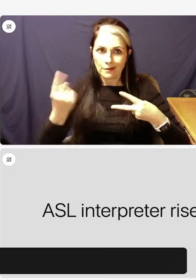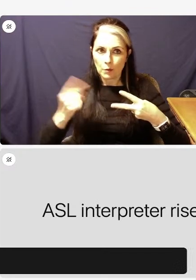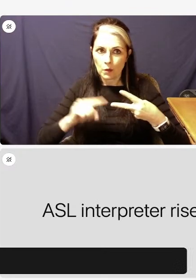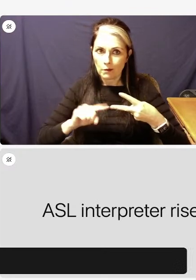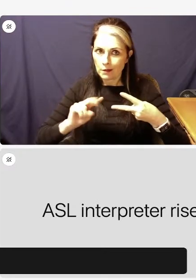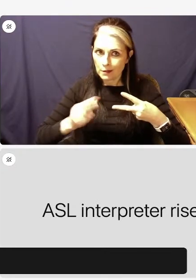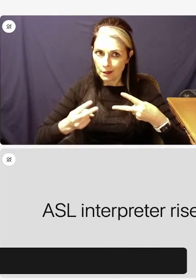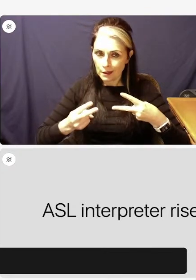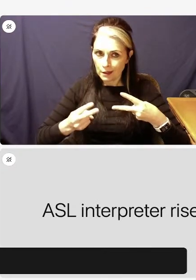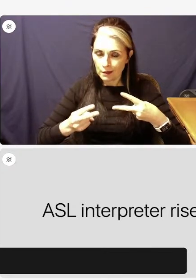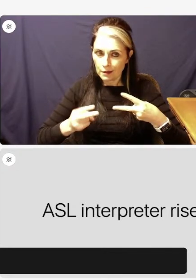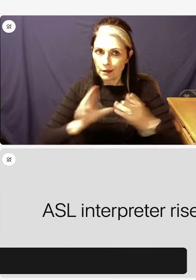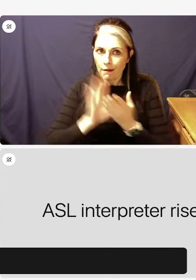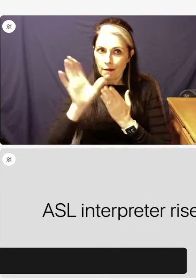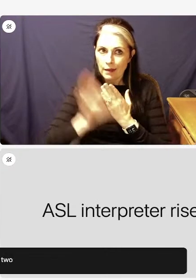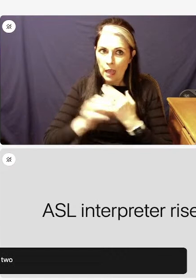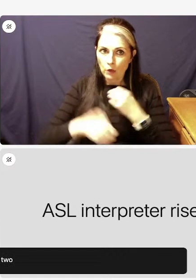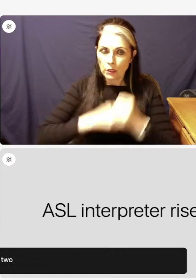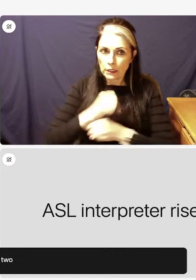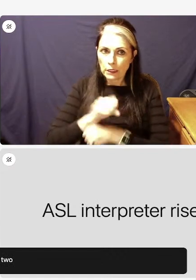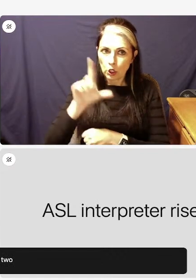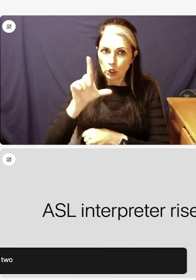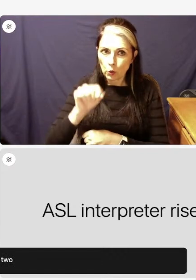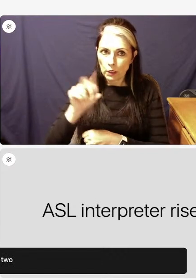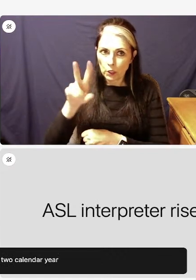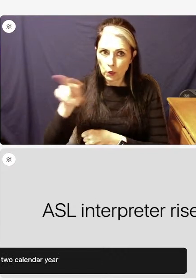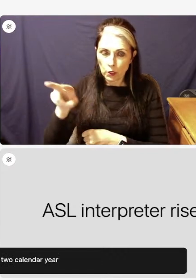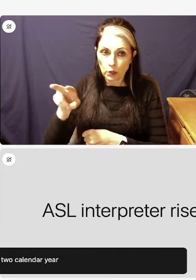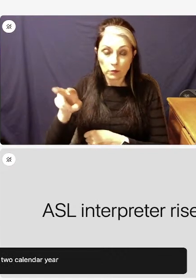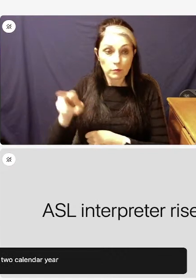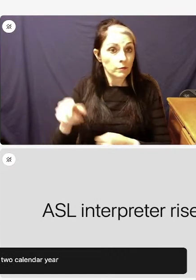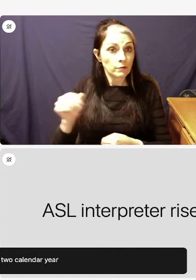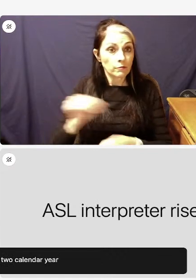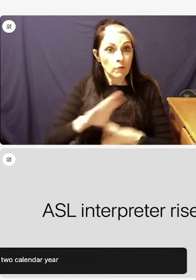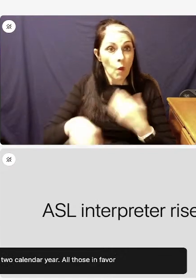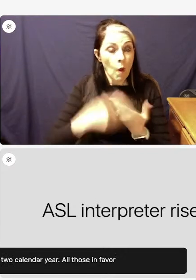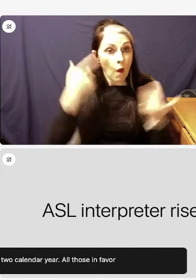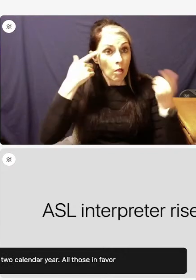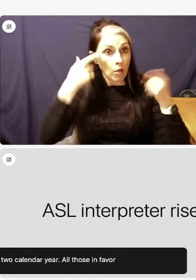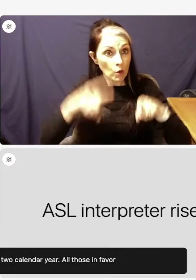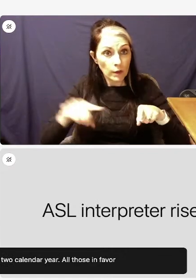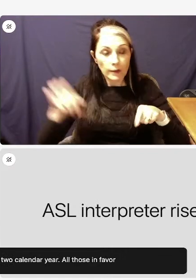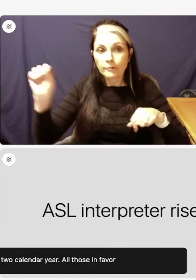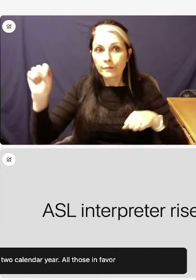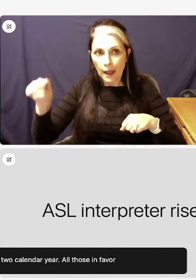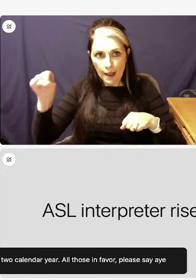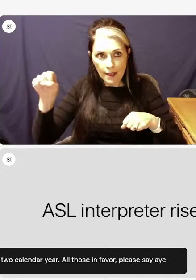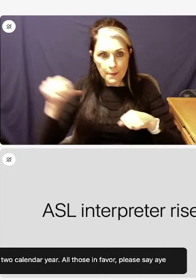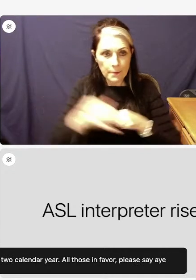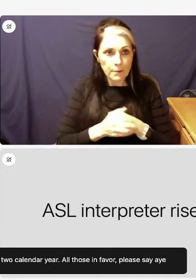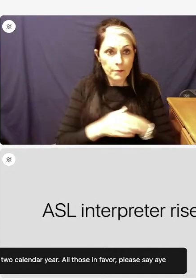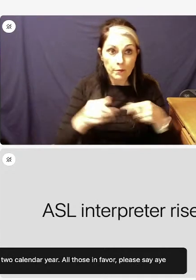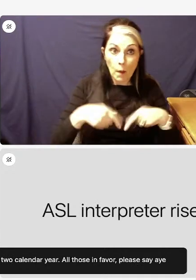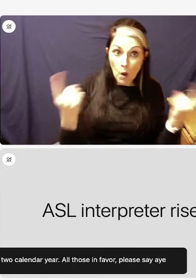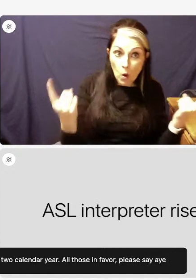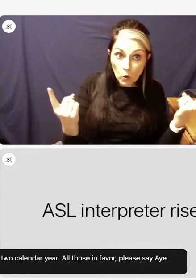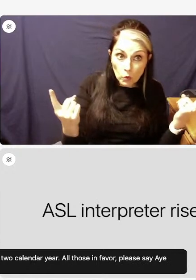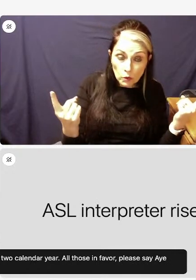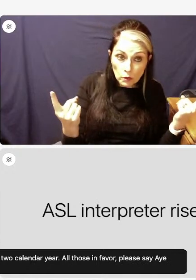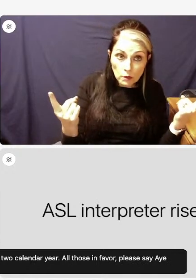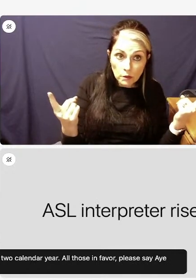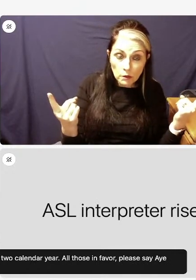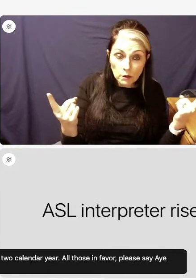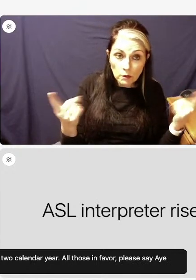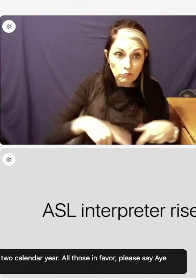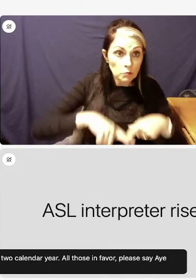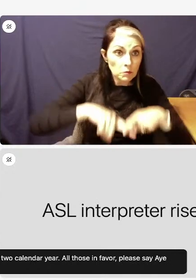22 school calendar year uh all those in favor please say aye aye any opposed any